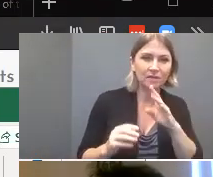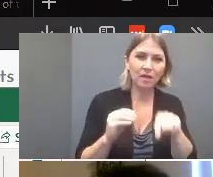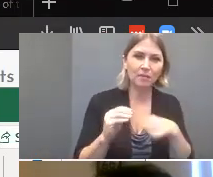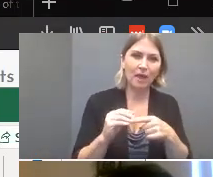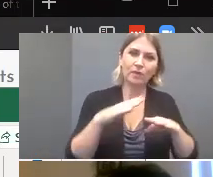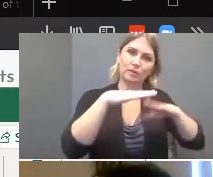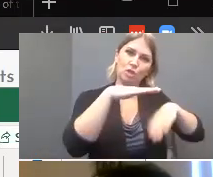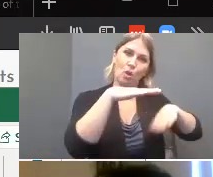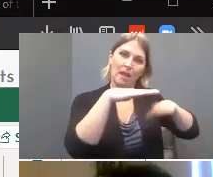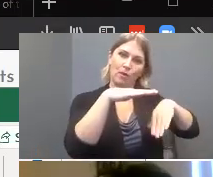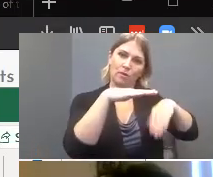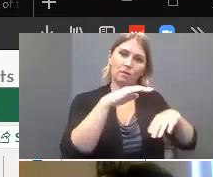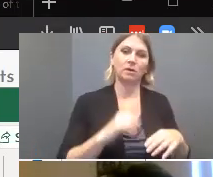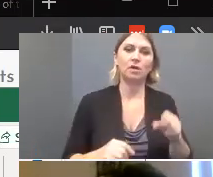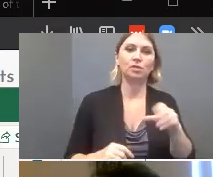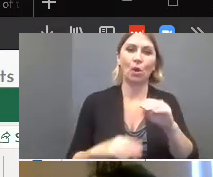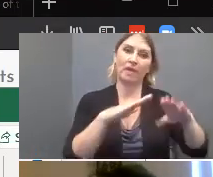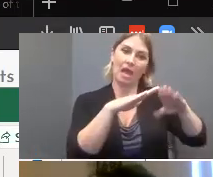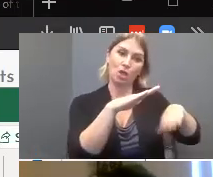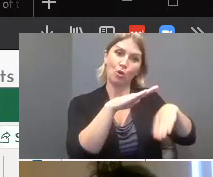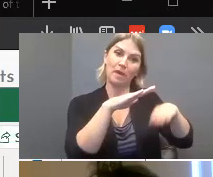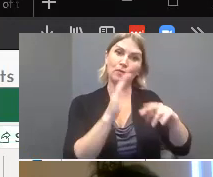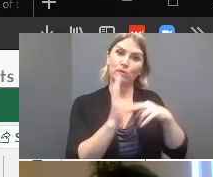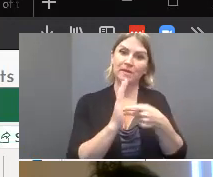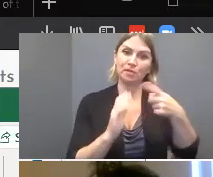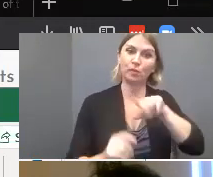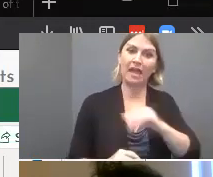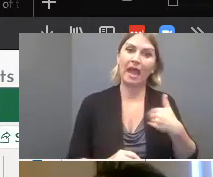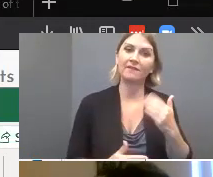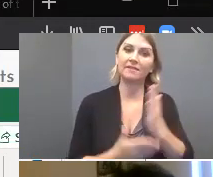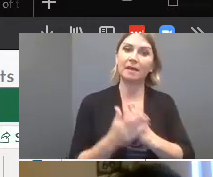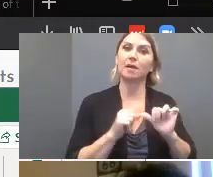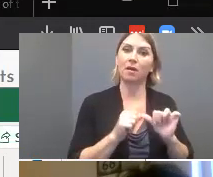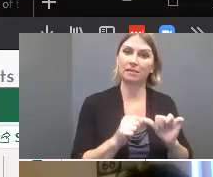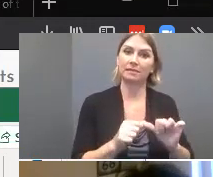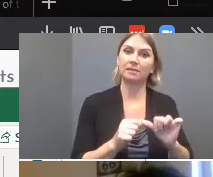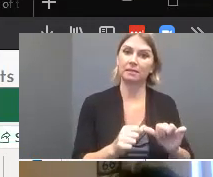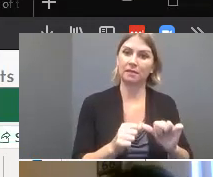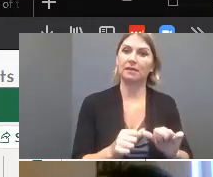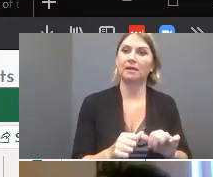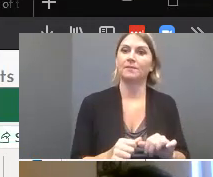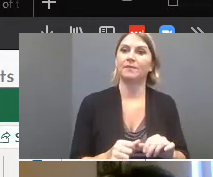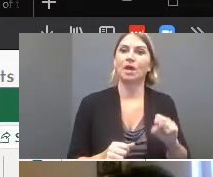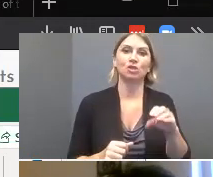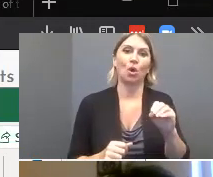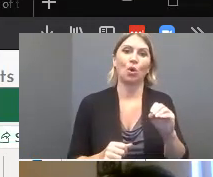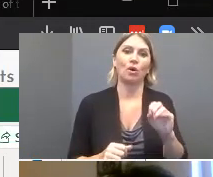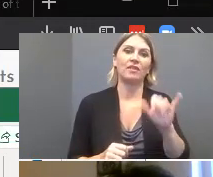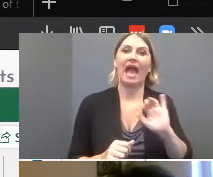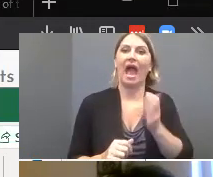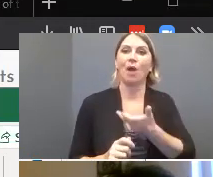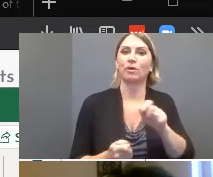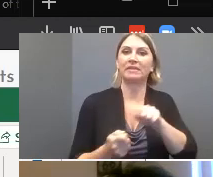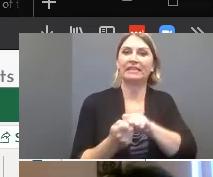bound conditions. So lower bound basically means that we have some constant such that our particular equation in